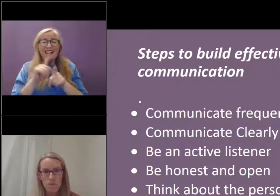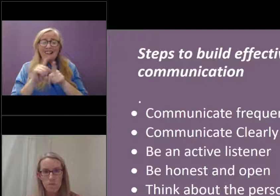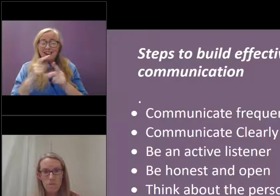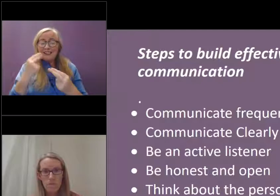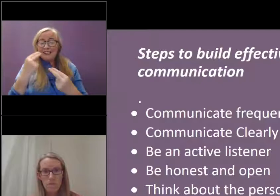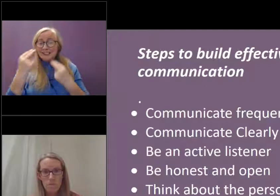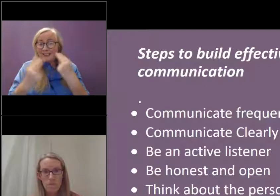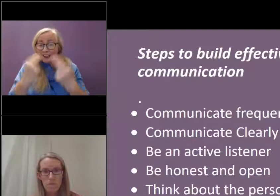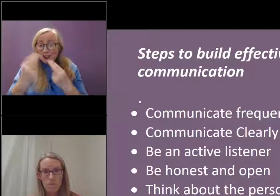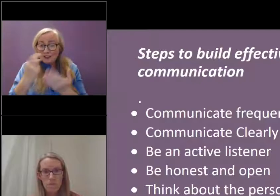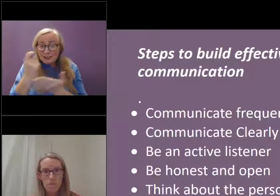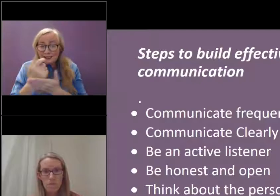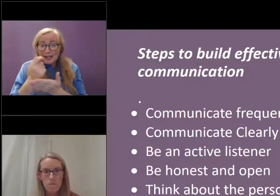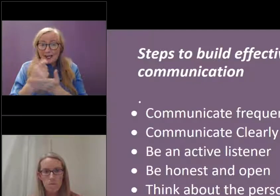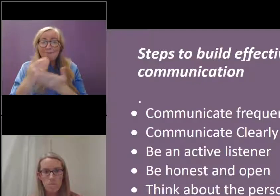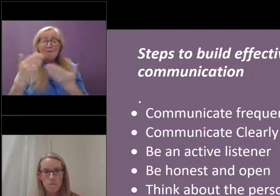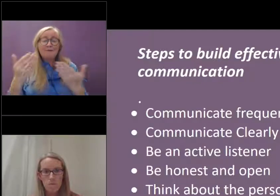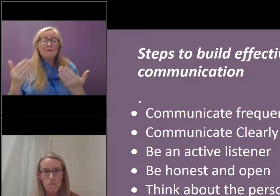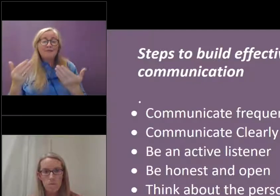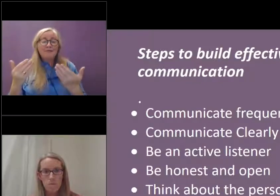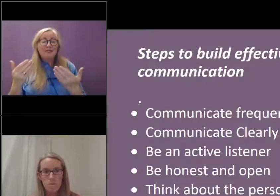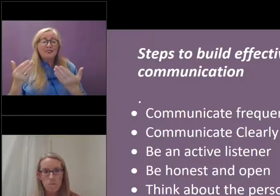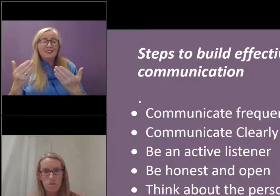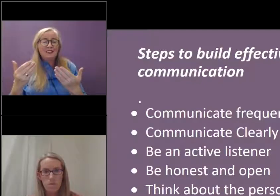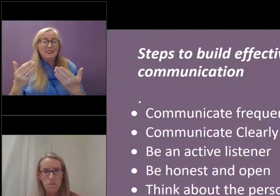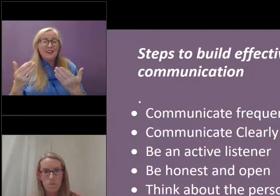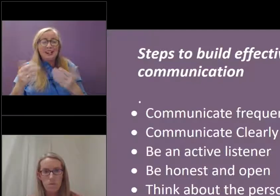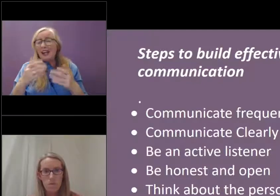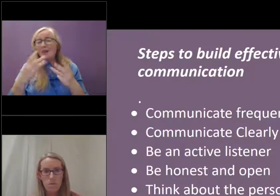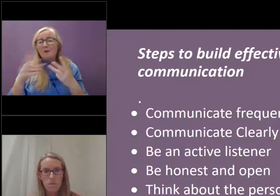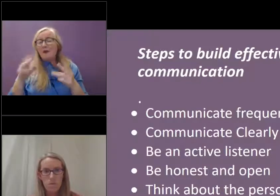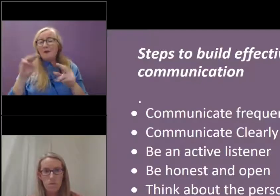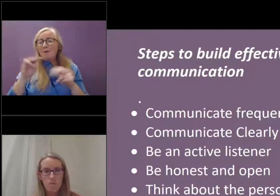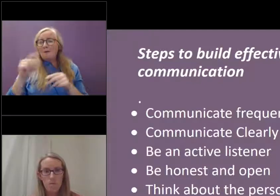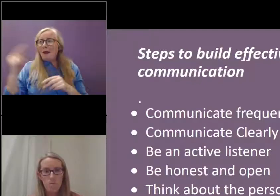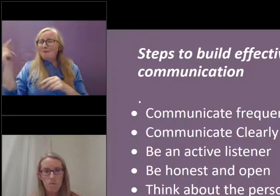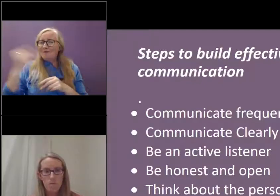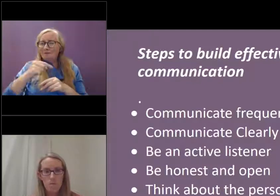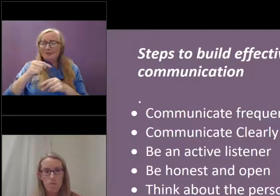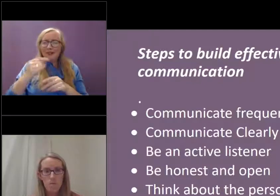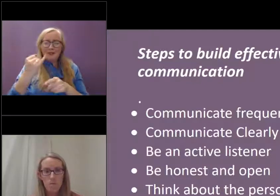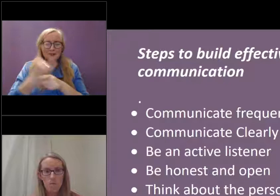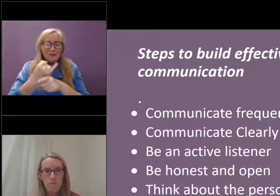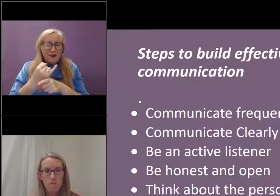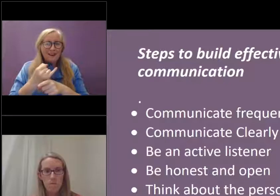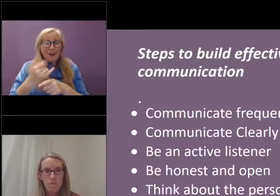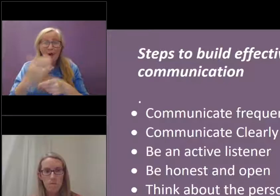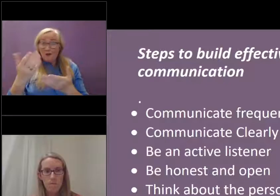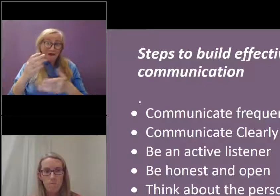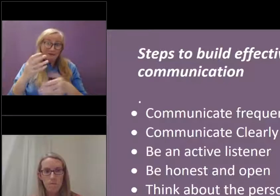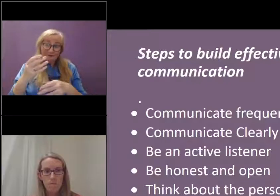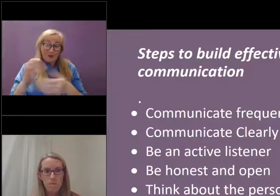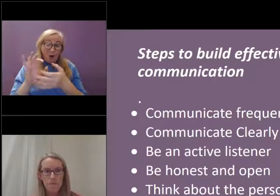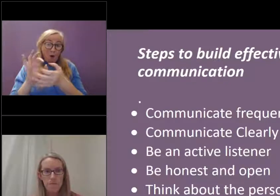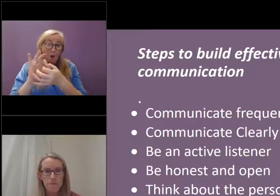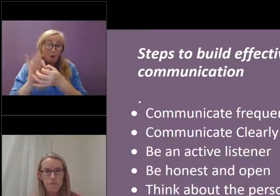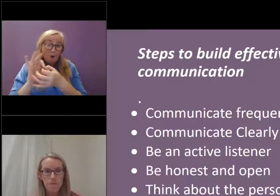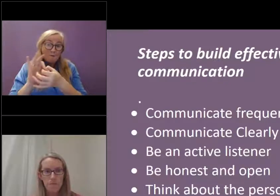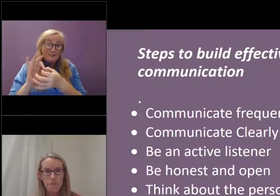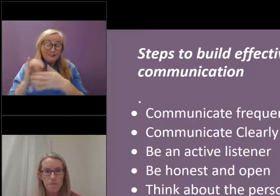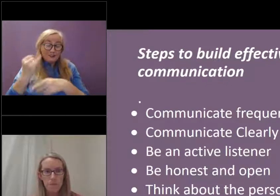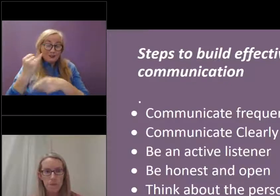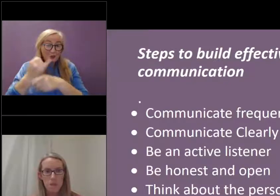or times. Maybe there's, if everyone's working at home or in school or at home or homeschooling, that they maybe have points in the day